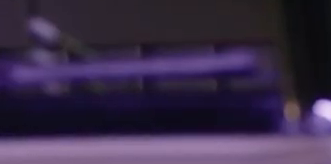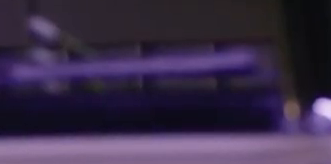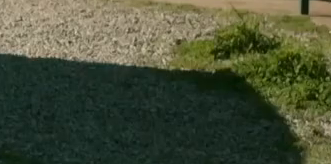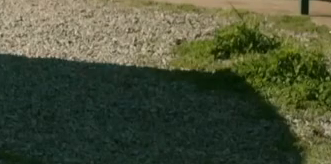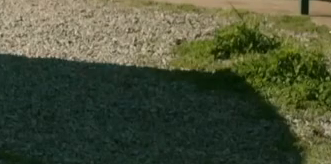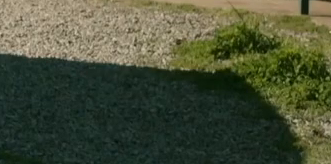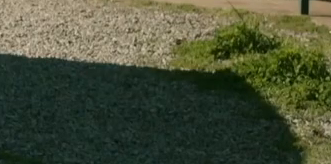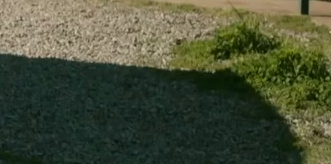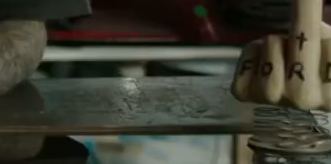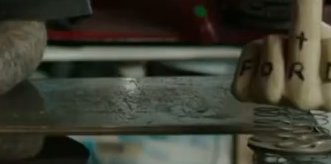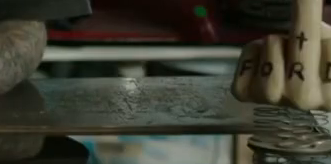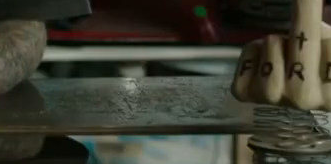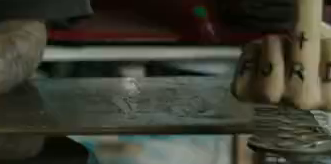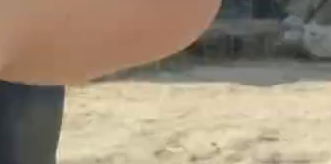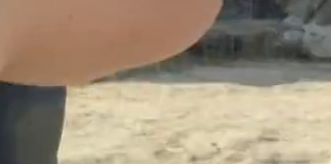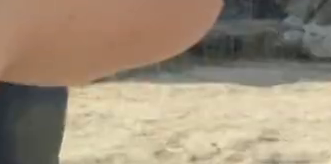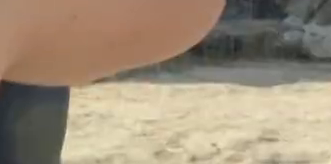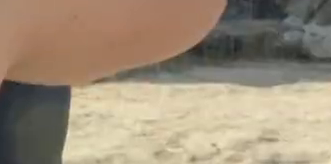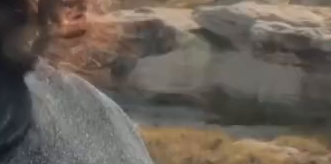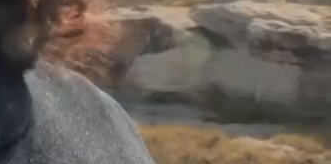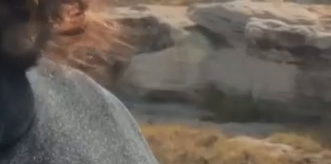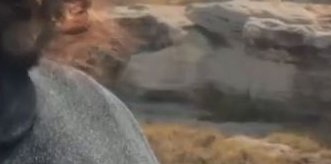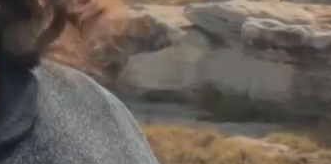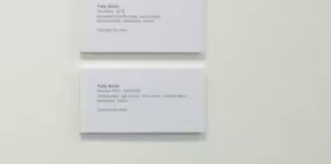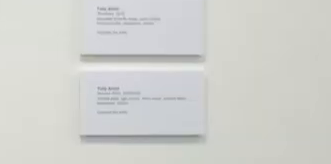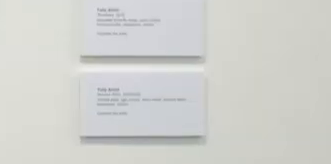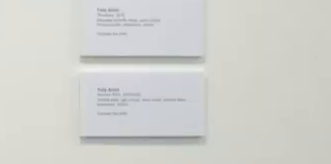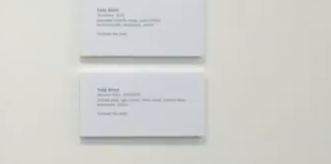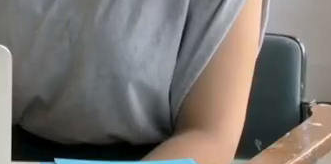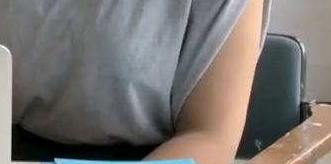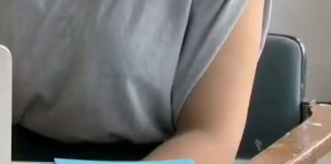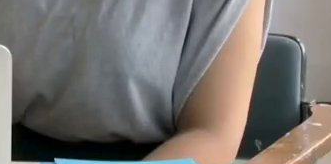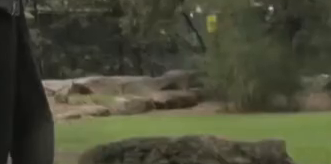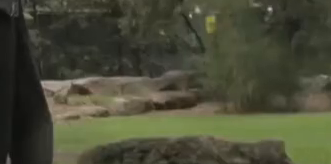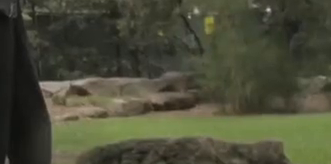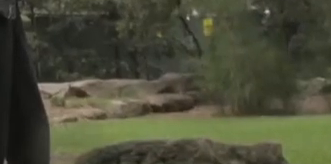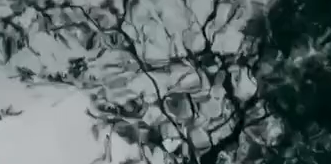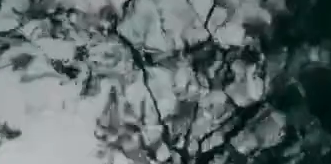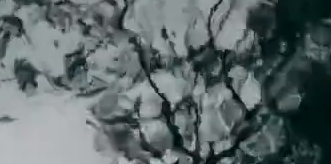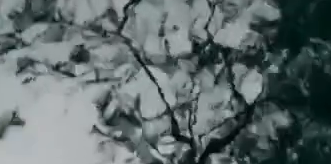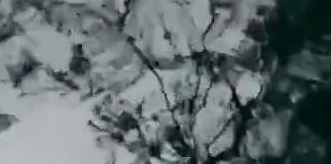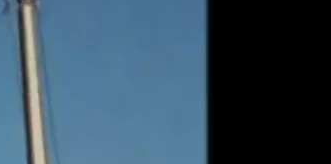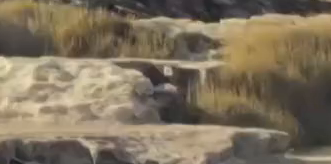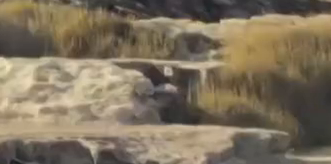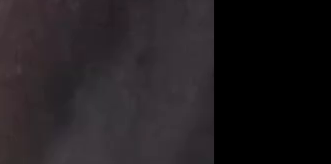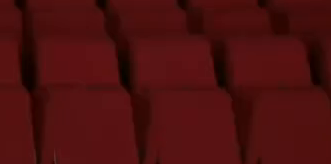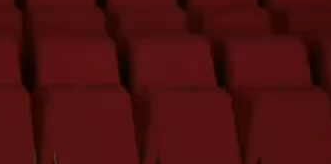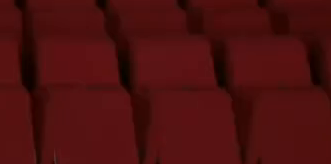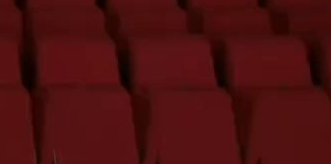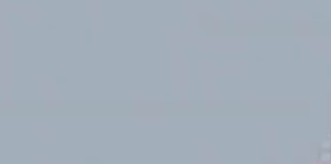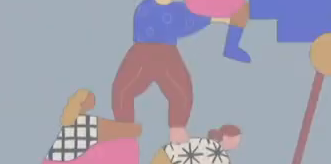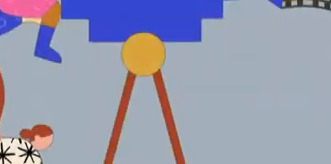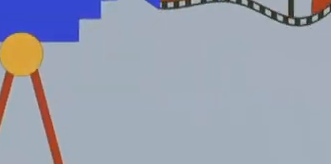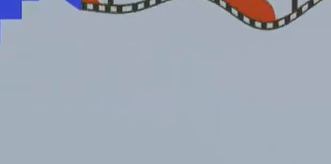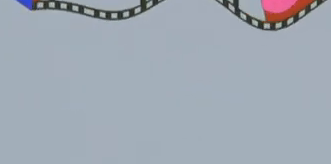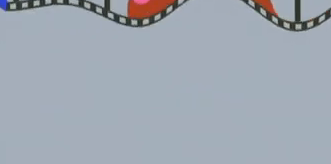have a car, they won't let their wives drive it. I sort of realize there aren't any people of color in those departments.